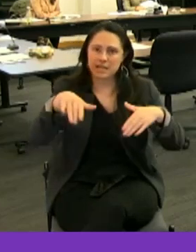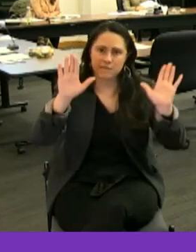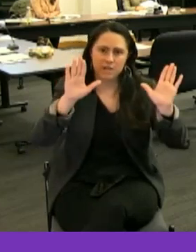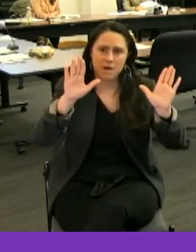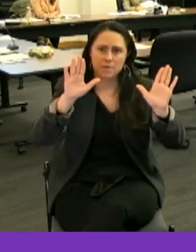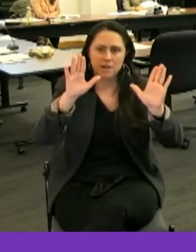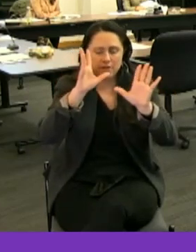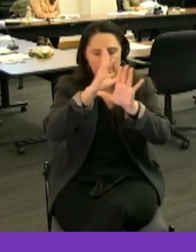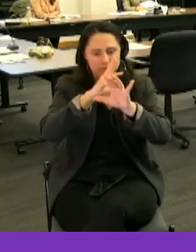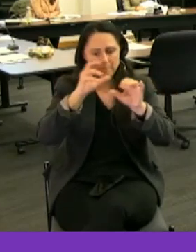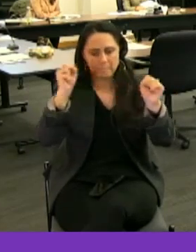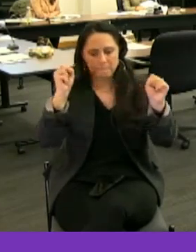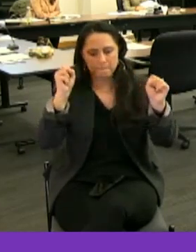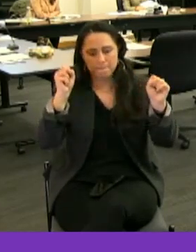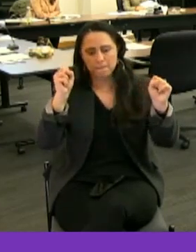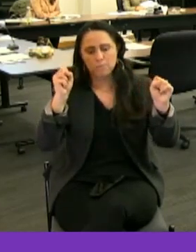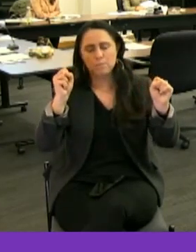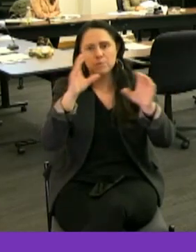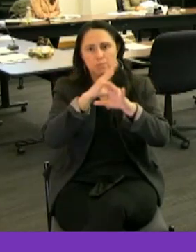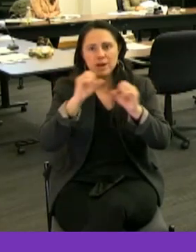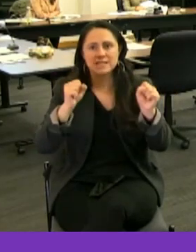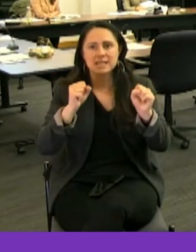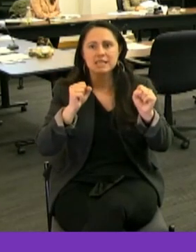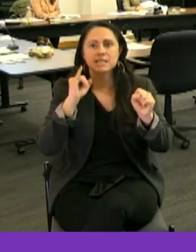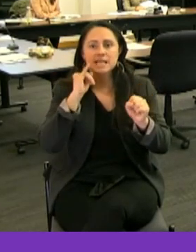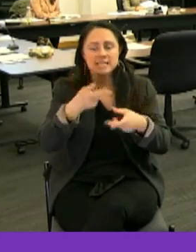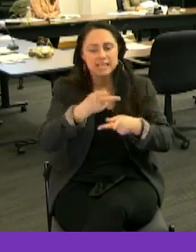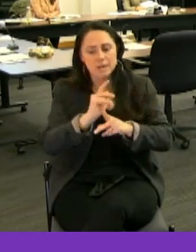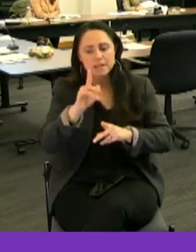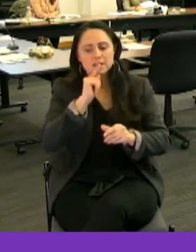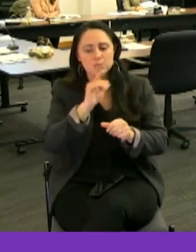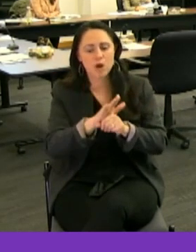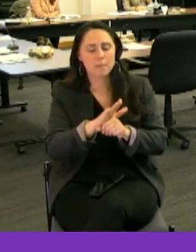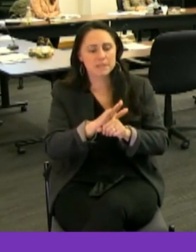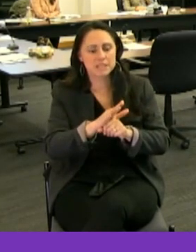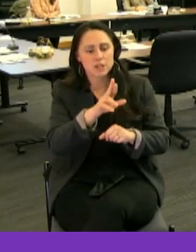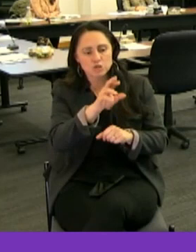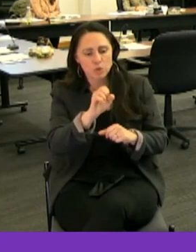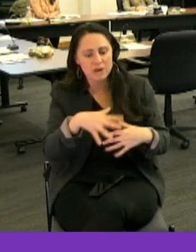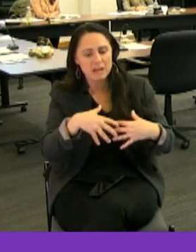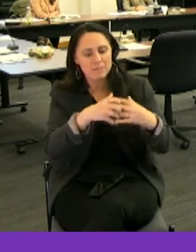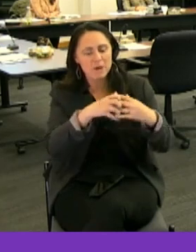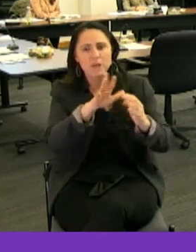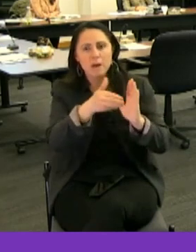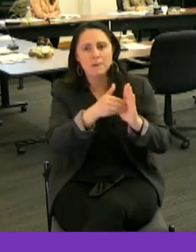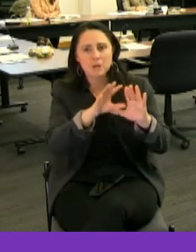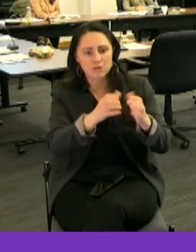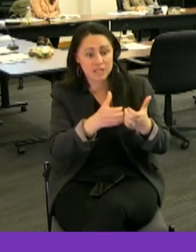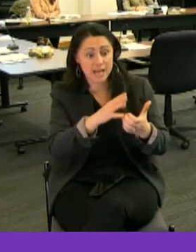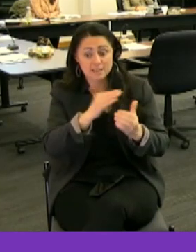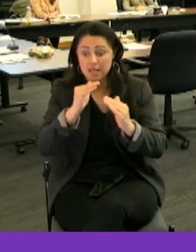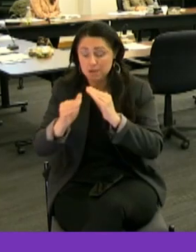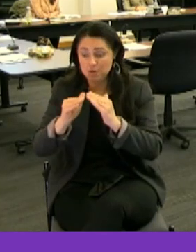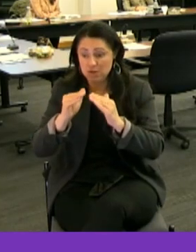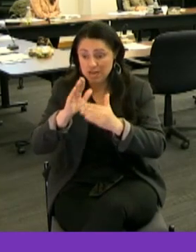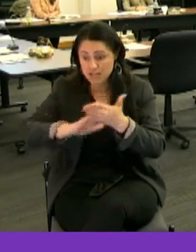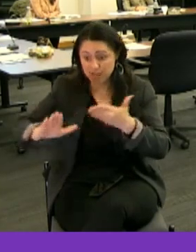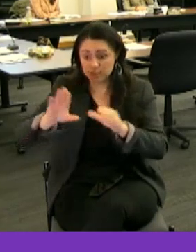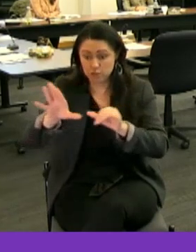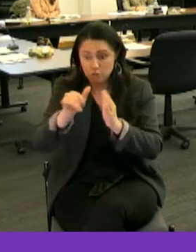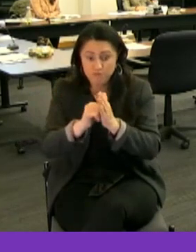said, or the president, she added, is keeping his promise to rebuild our middle class, and he knows community colleges do just